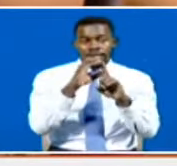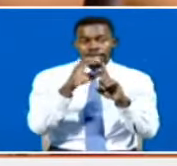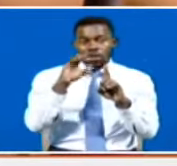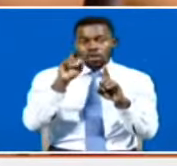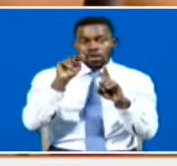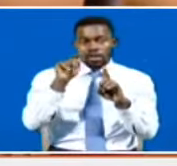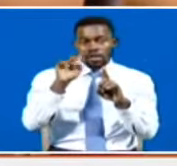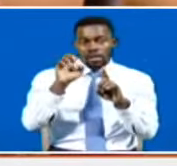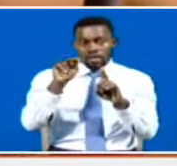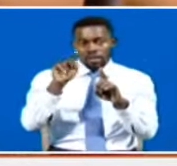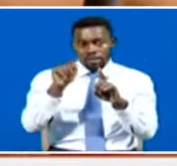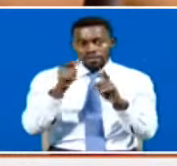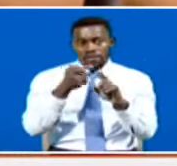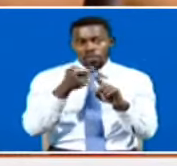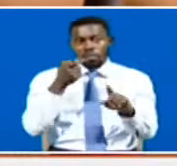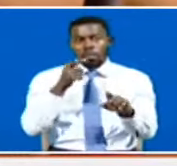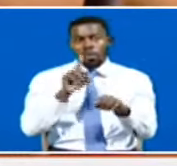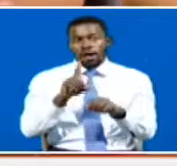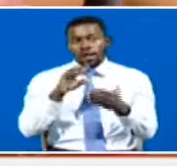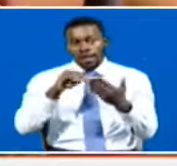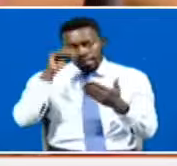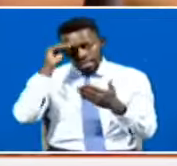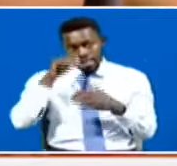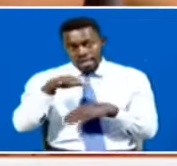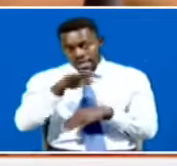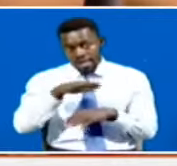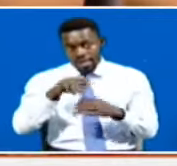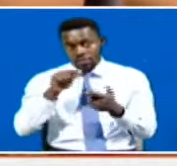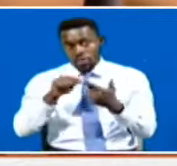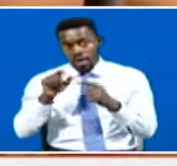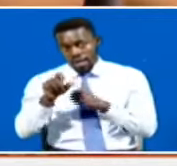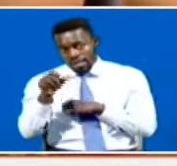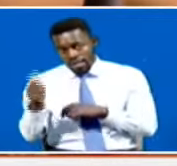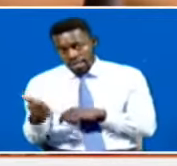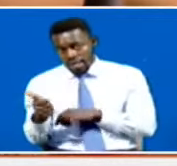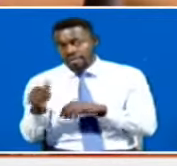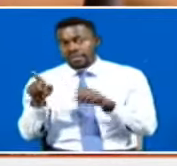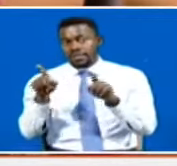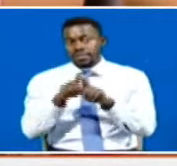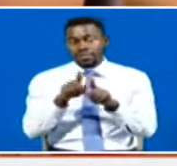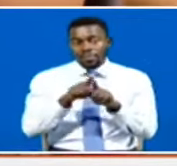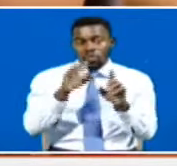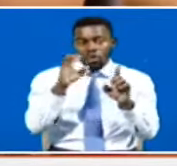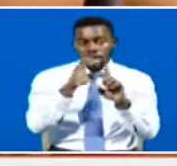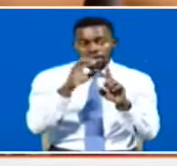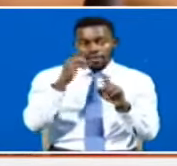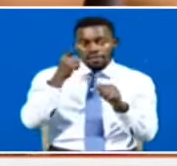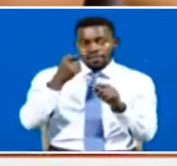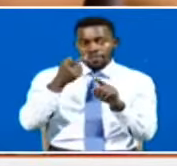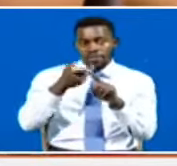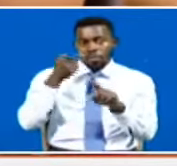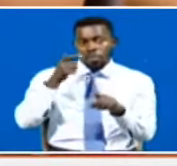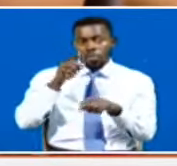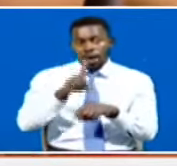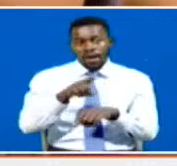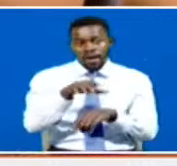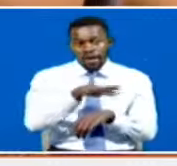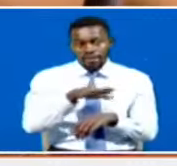one learning area to another, but also content from one level to